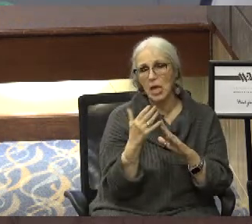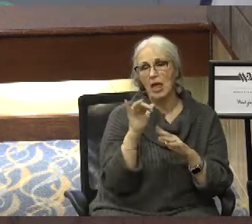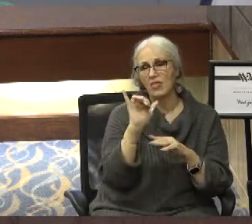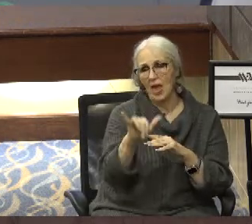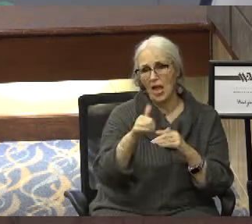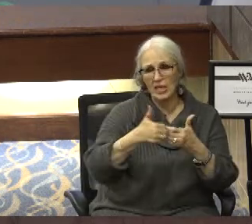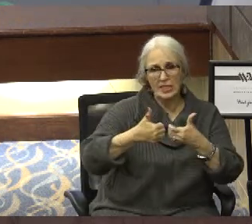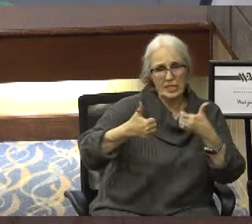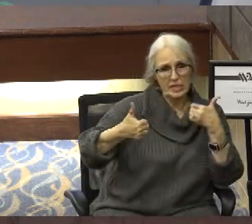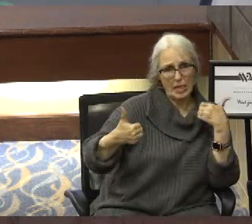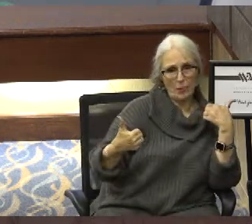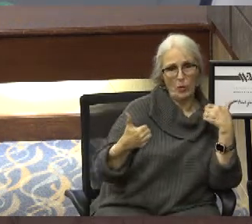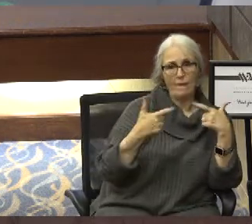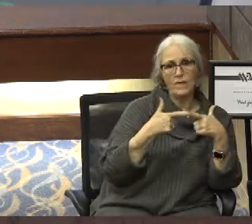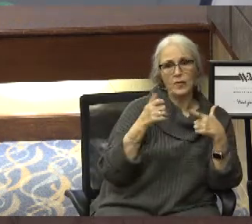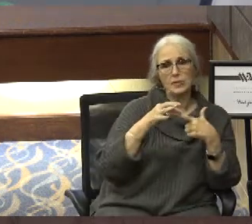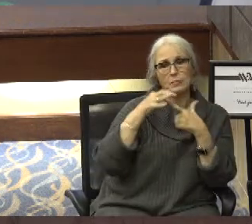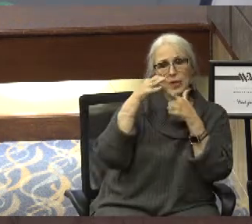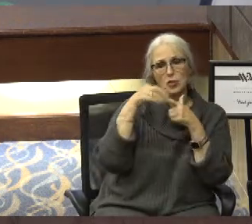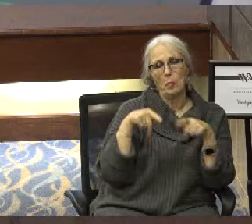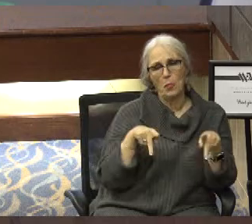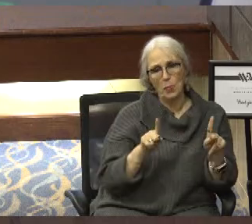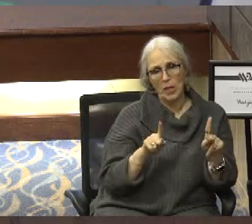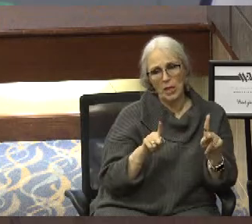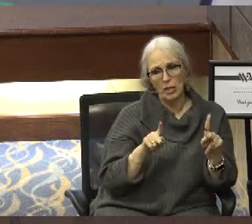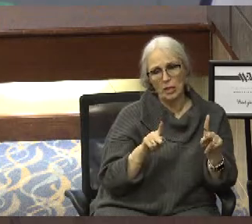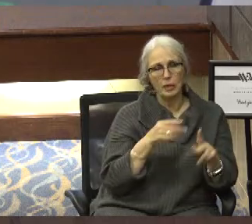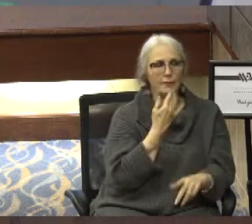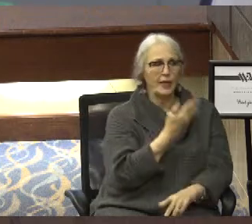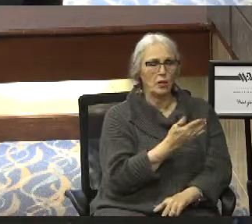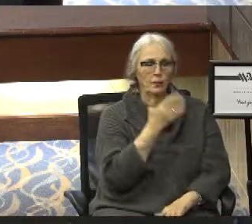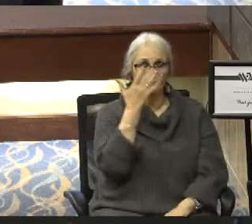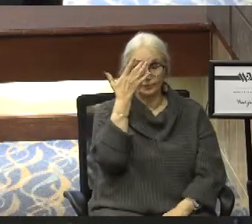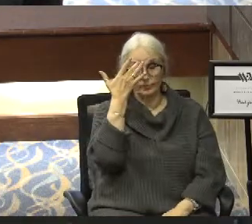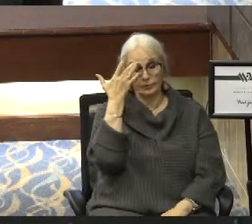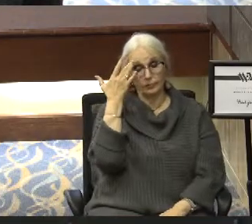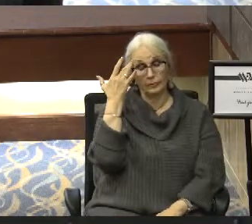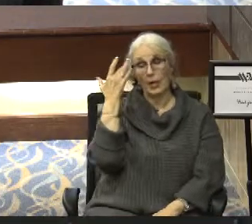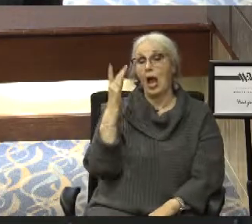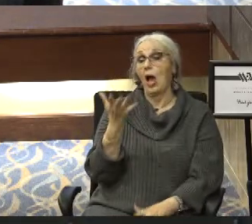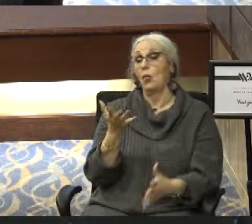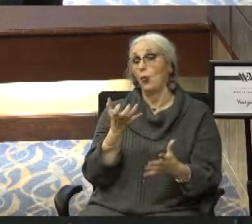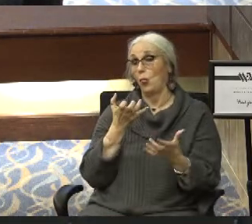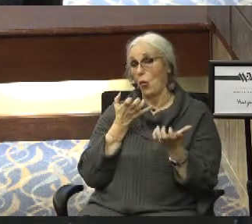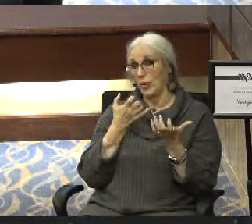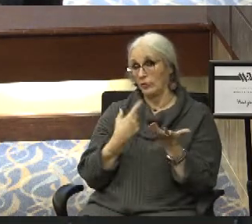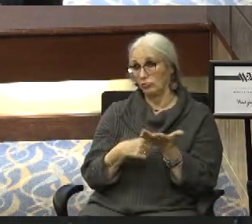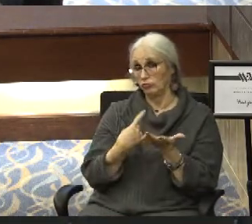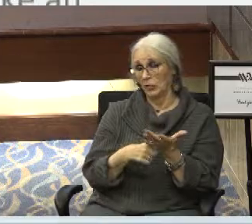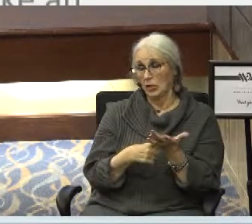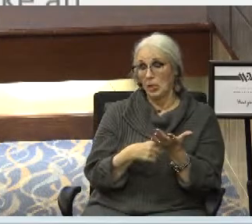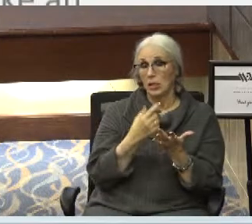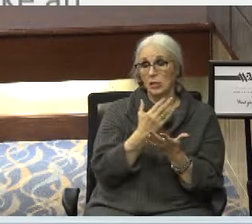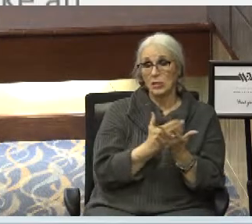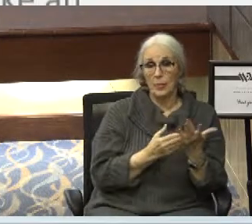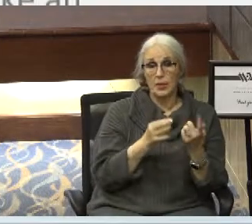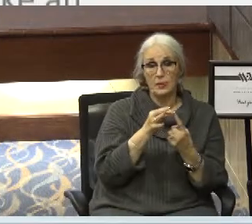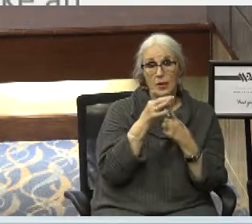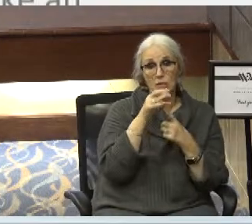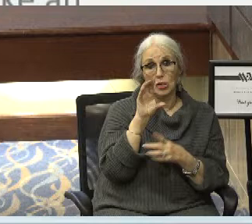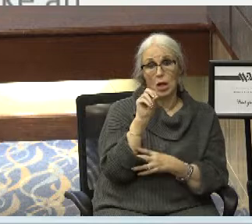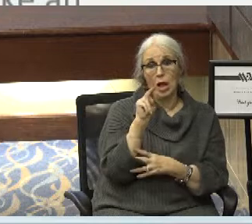special permit. Okay. Thank you. And I did want to go through some of the special provisions, the